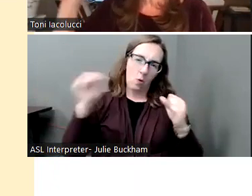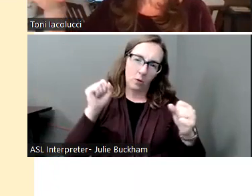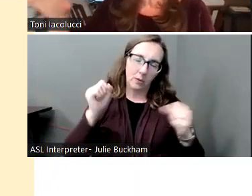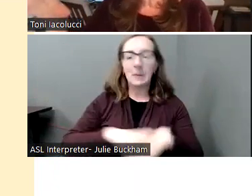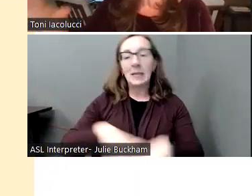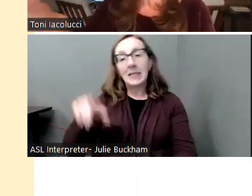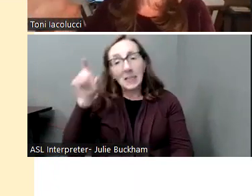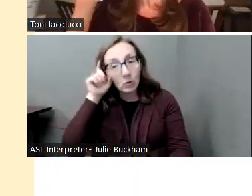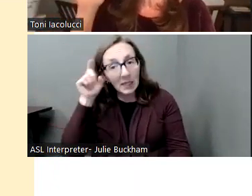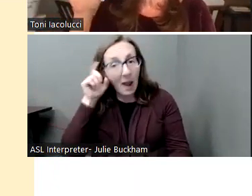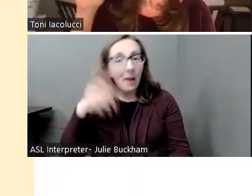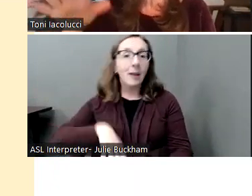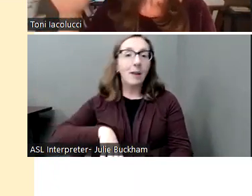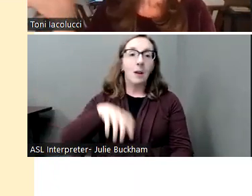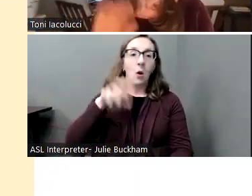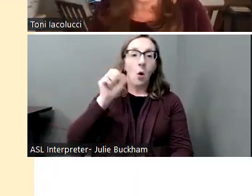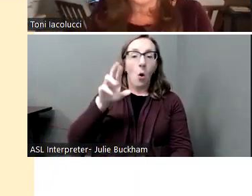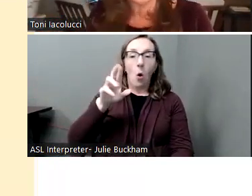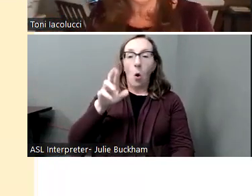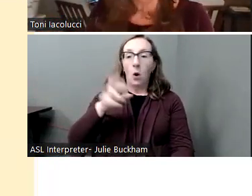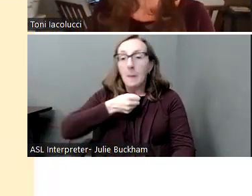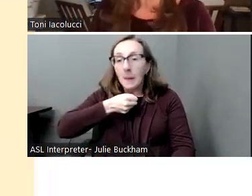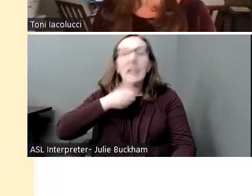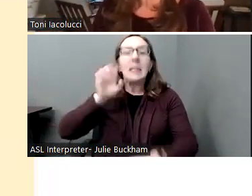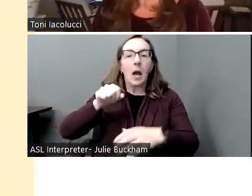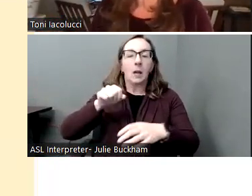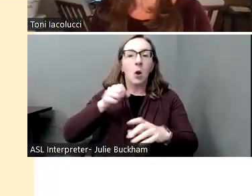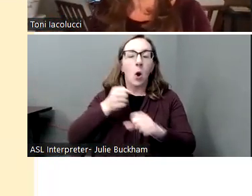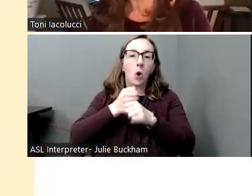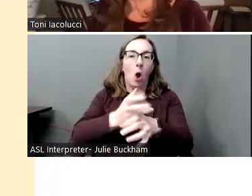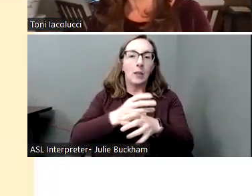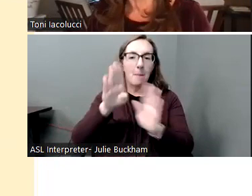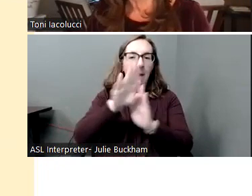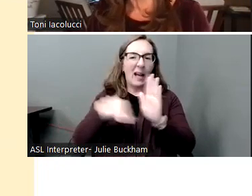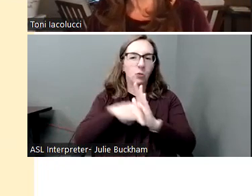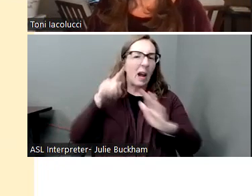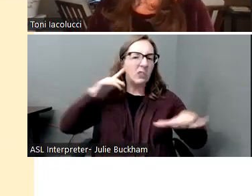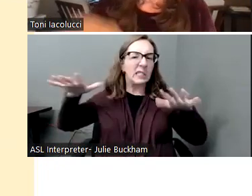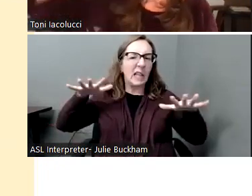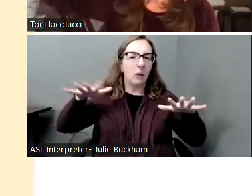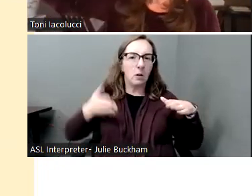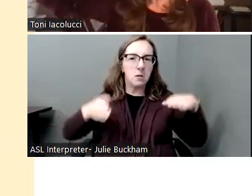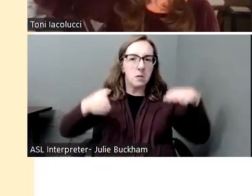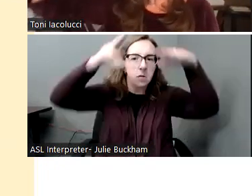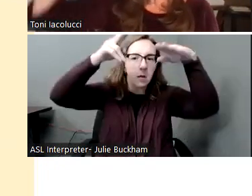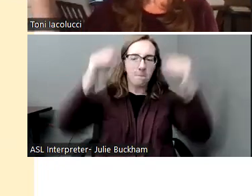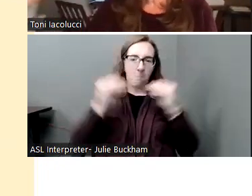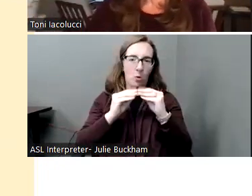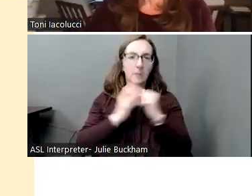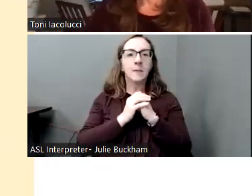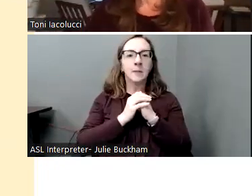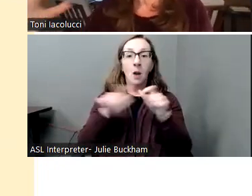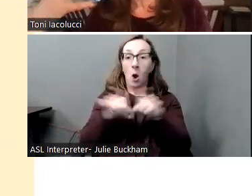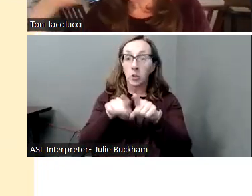amplify background noise in more than the voices. Second, optimal lighting in a room. In addition to